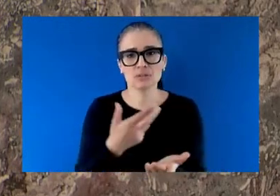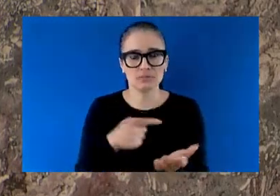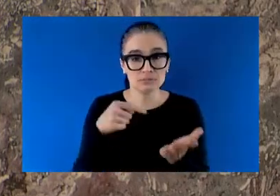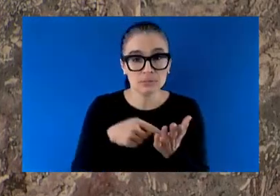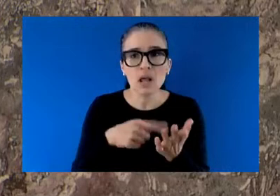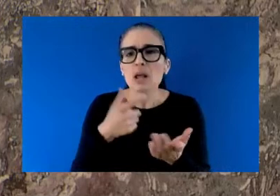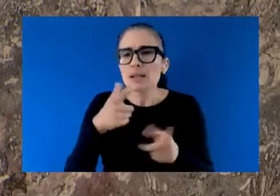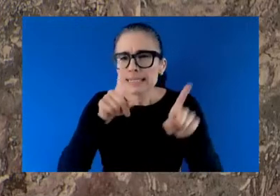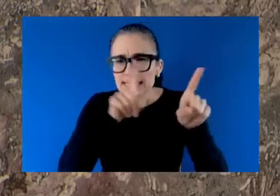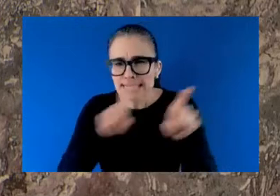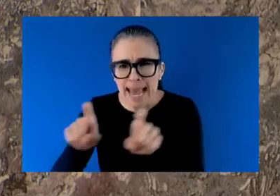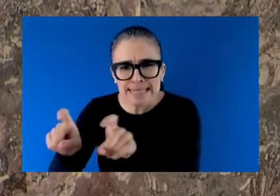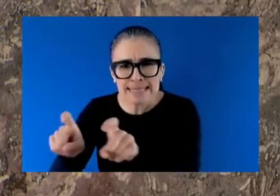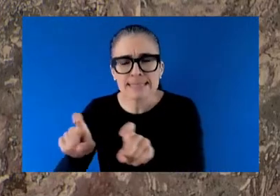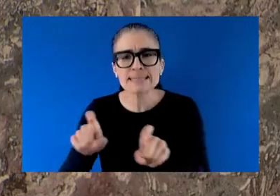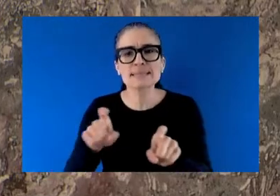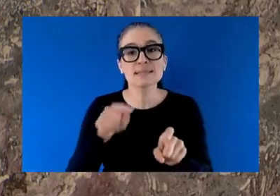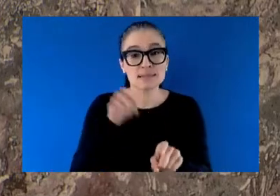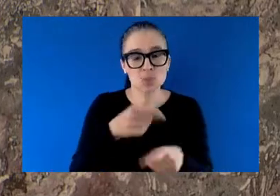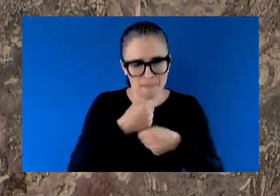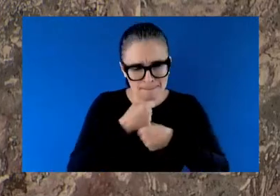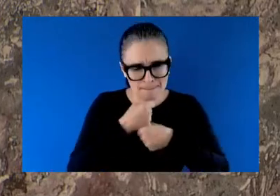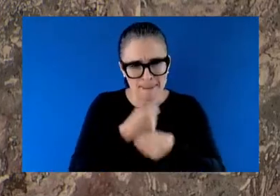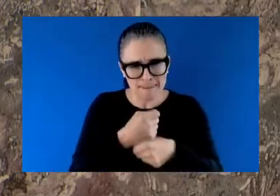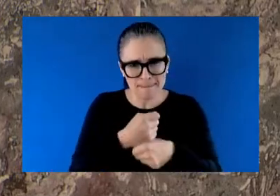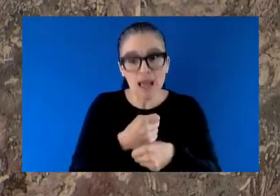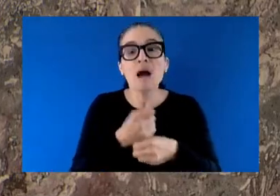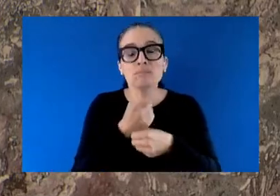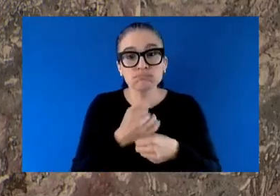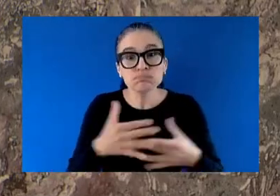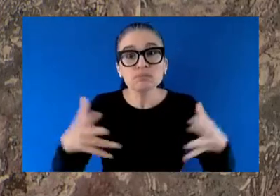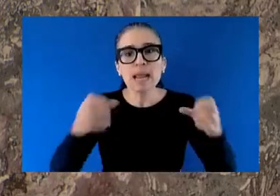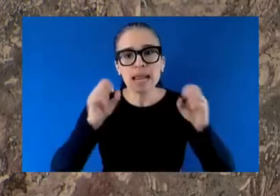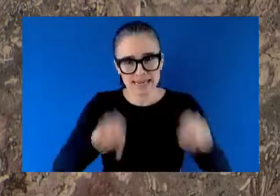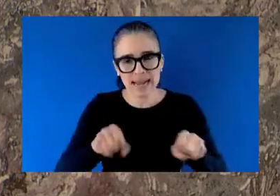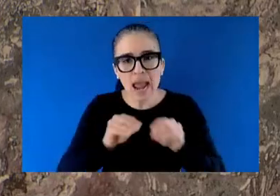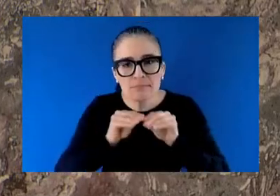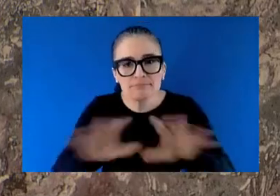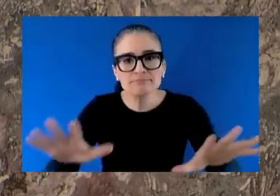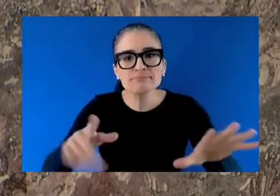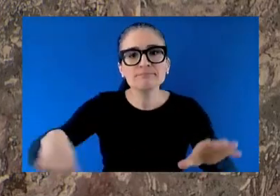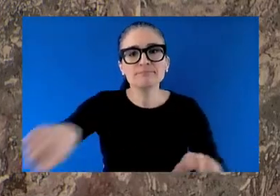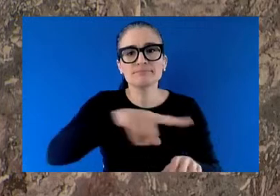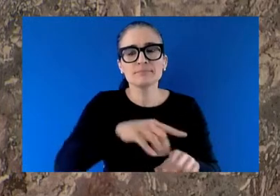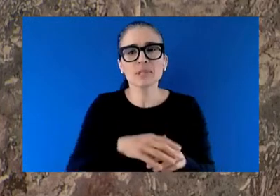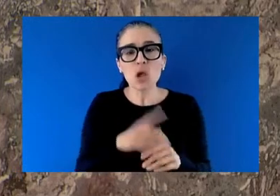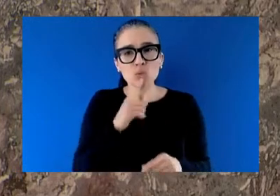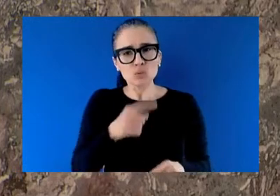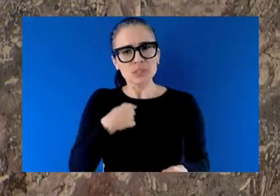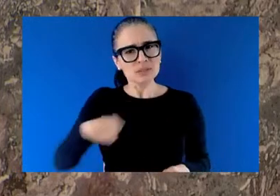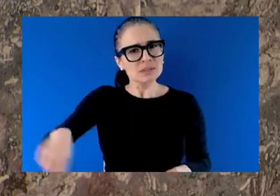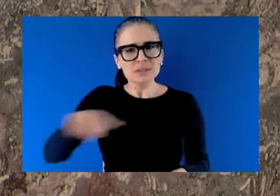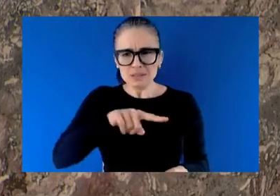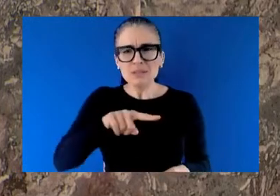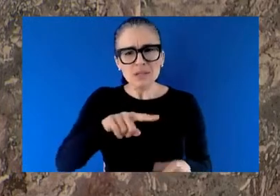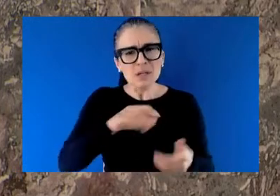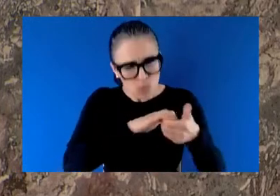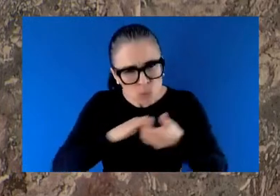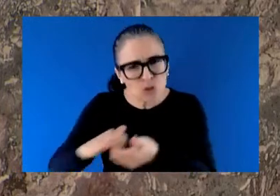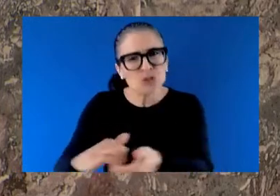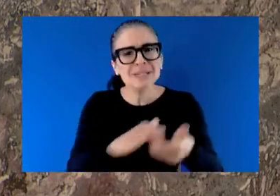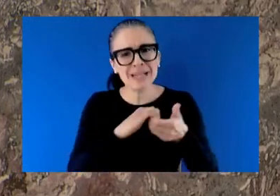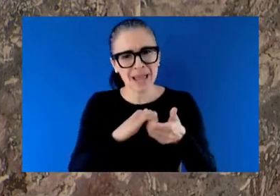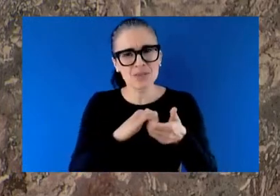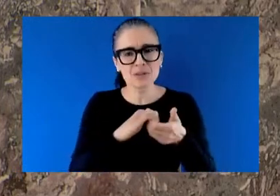Because, Mr. Speaker, it's this work that we do together that's going to see the transition from fossil fuels into clean electricity. It's